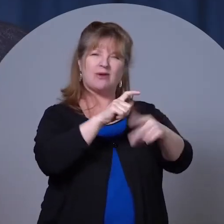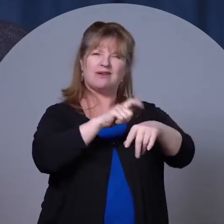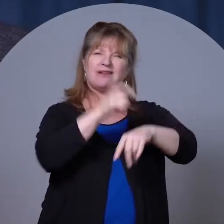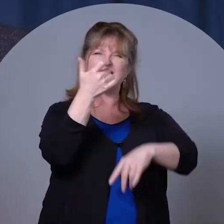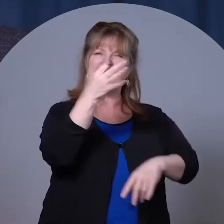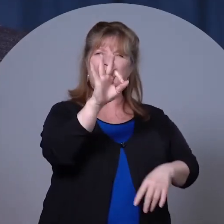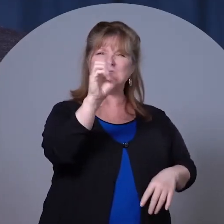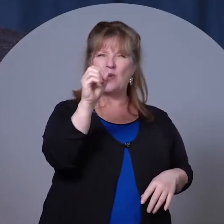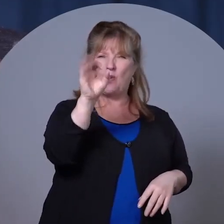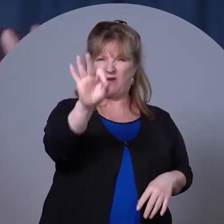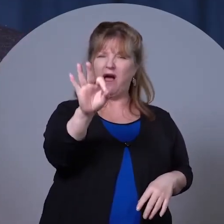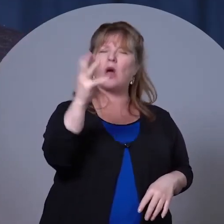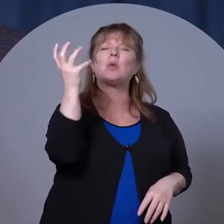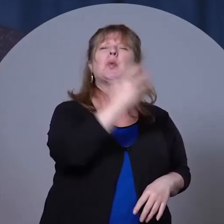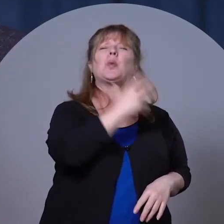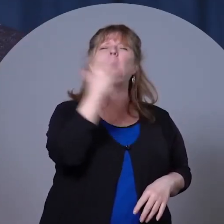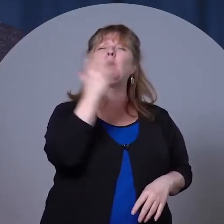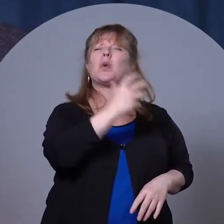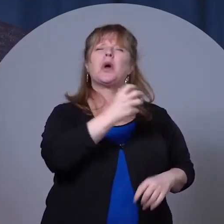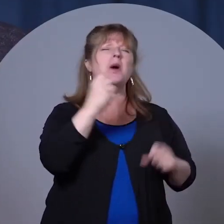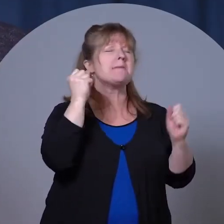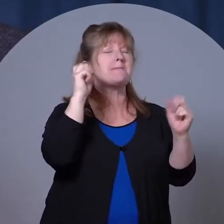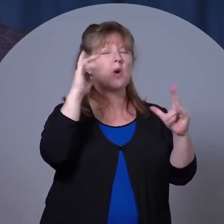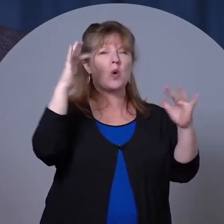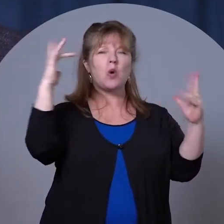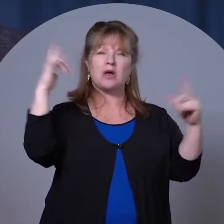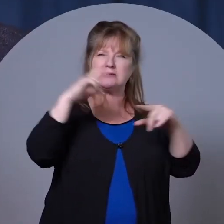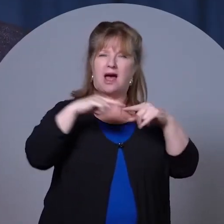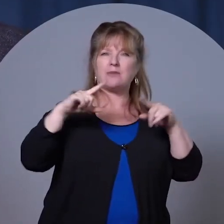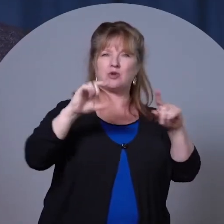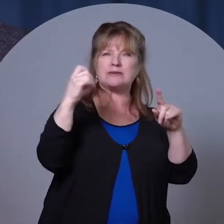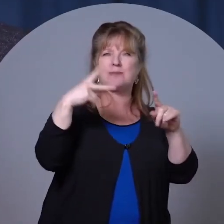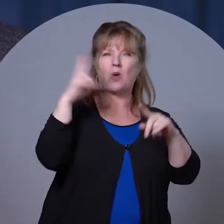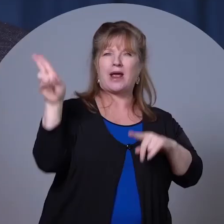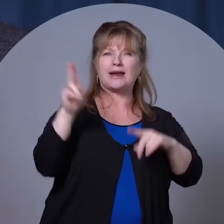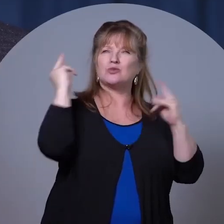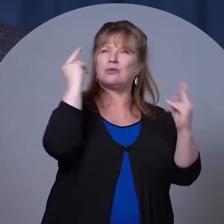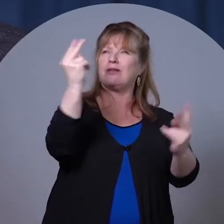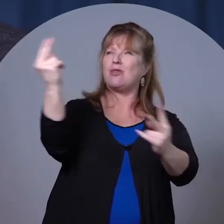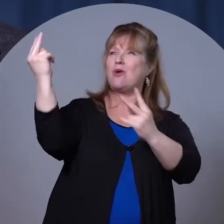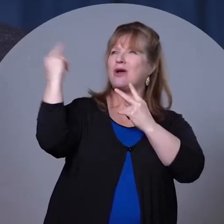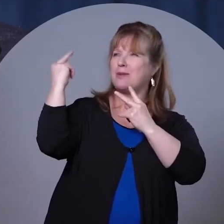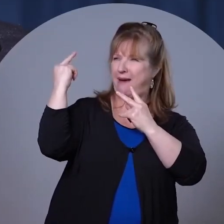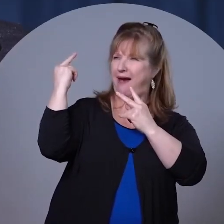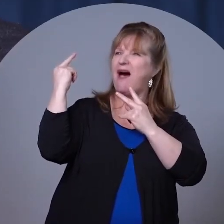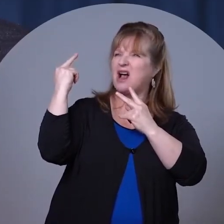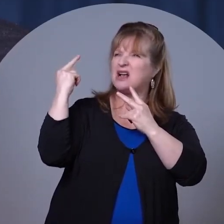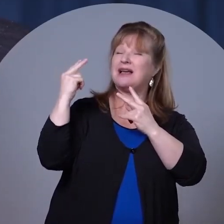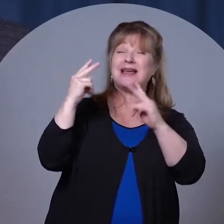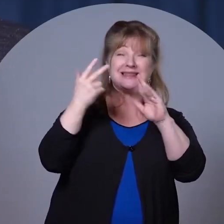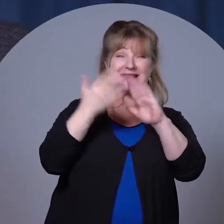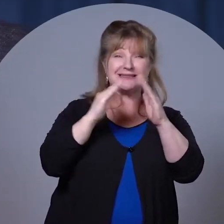Spokane Poetry Slam has served Spokane as a welcoming space for people of all ages that want to share their words on